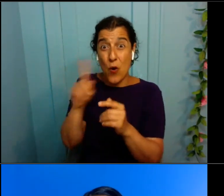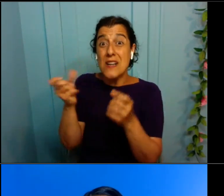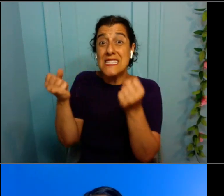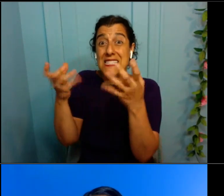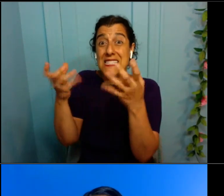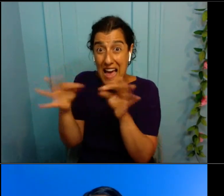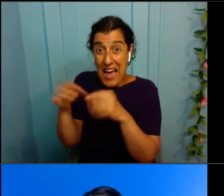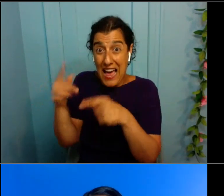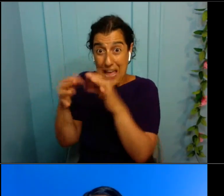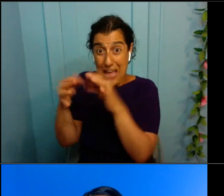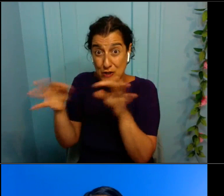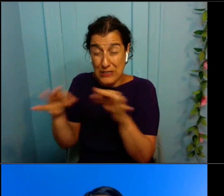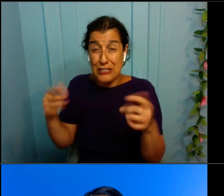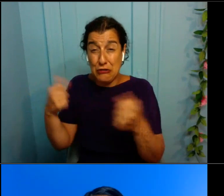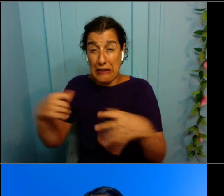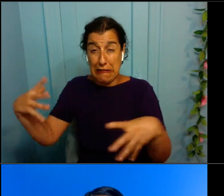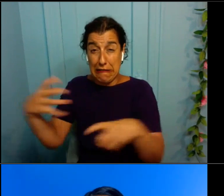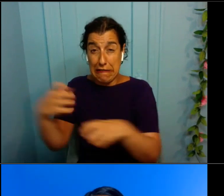1 week.